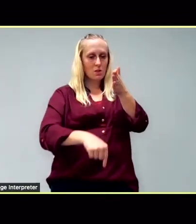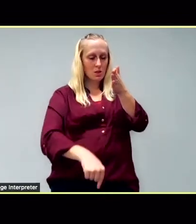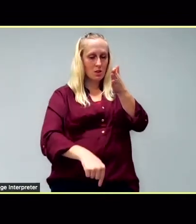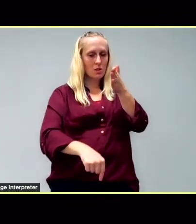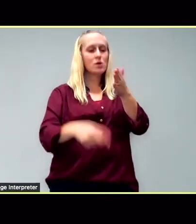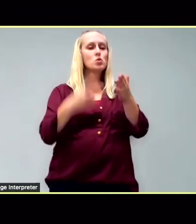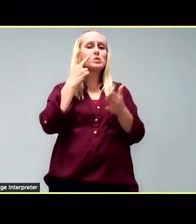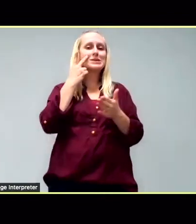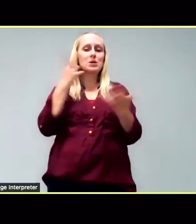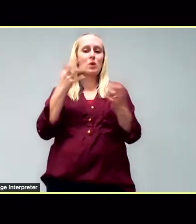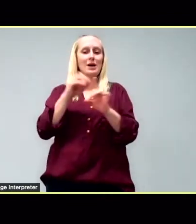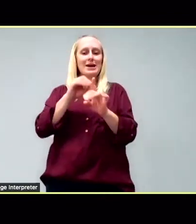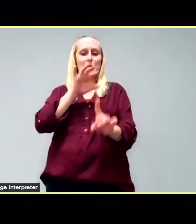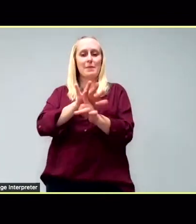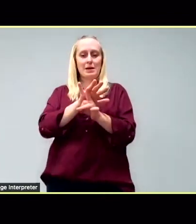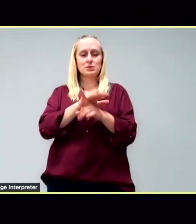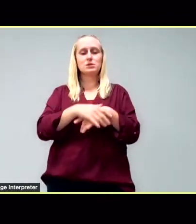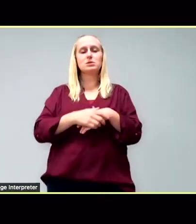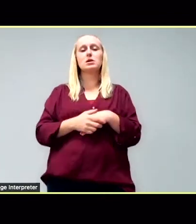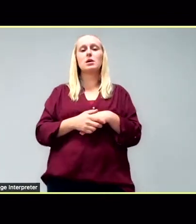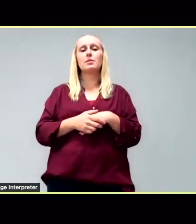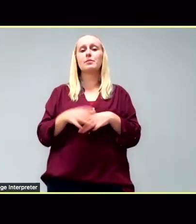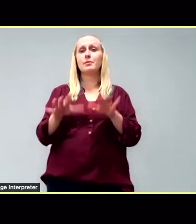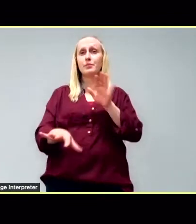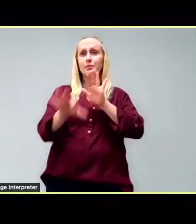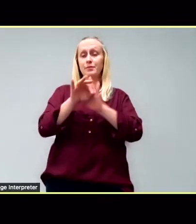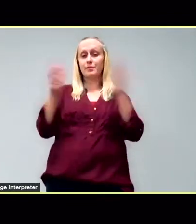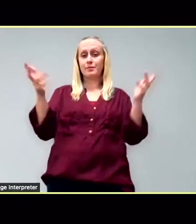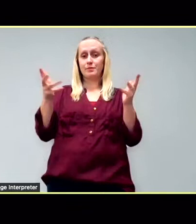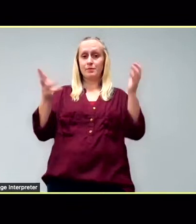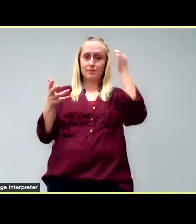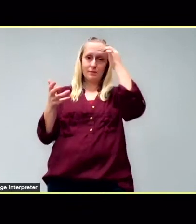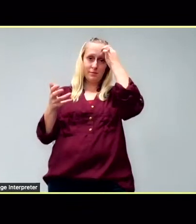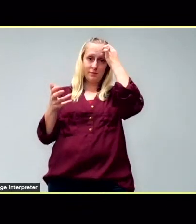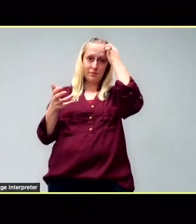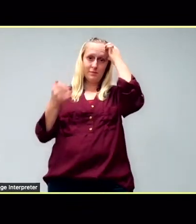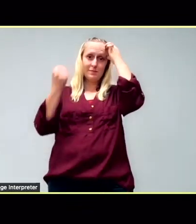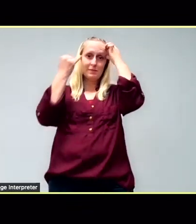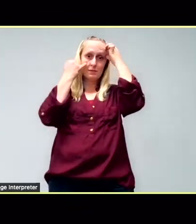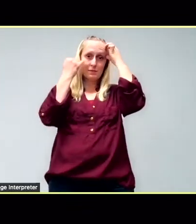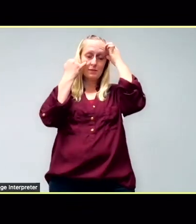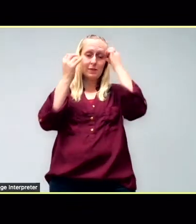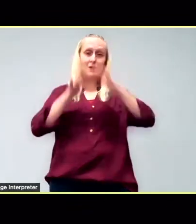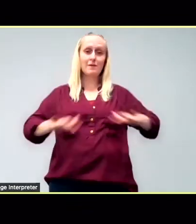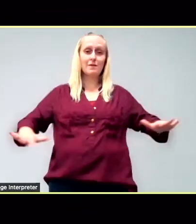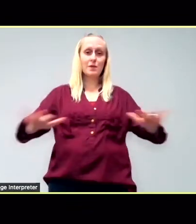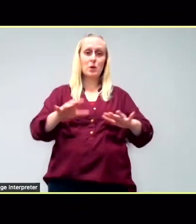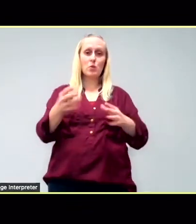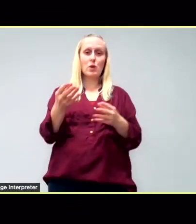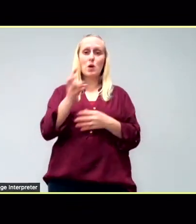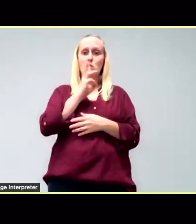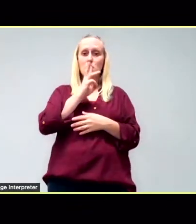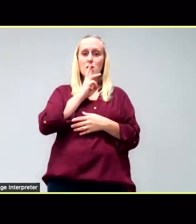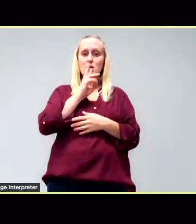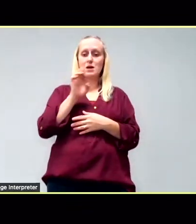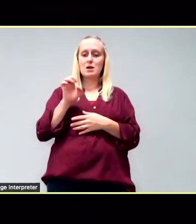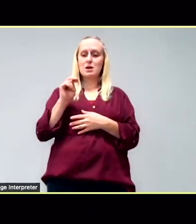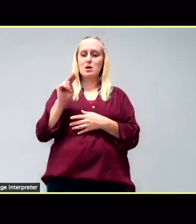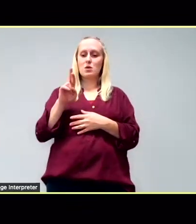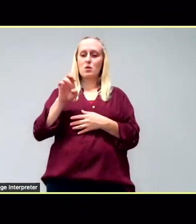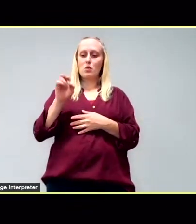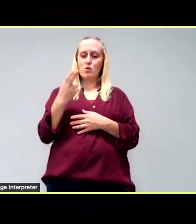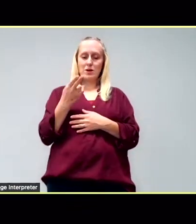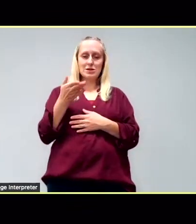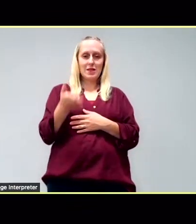the aquifer. And what we found is that if the groundwater has been enriched on the site, it's only